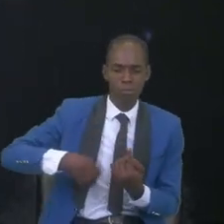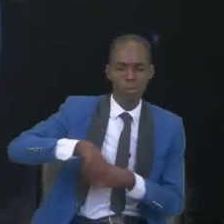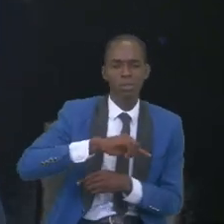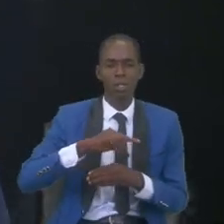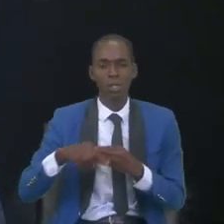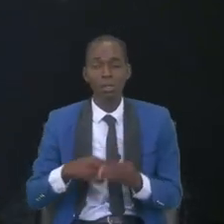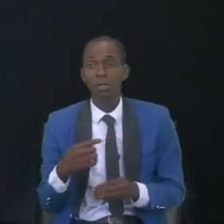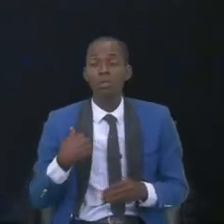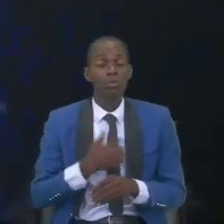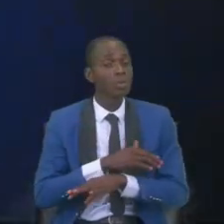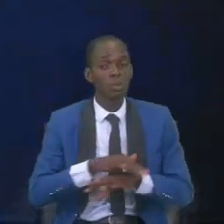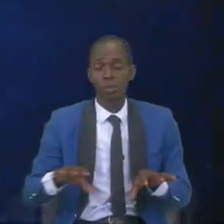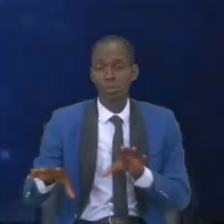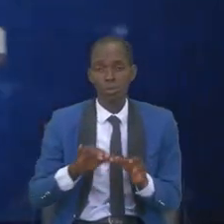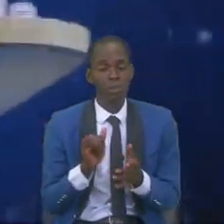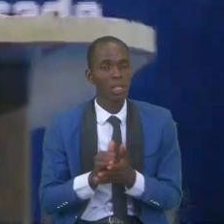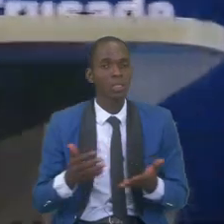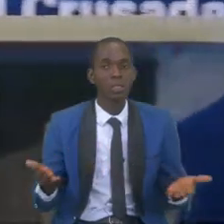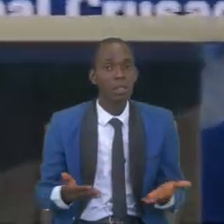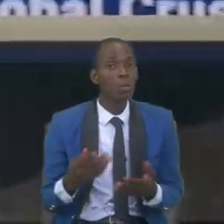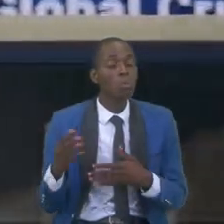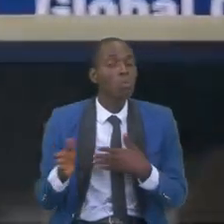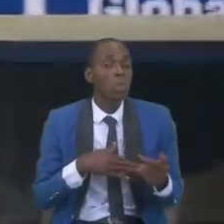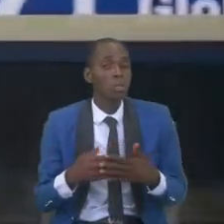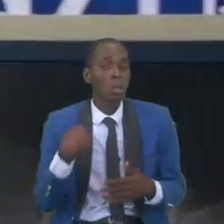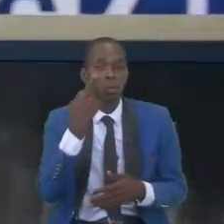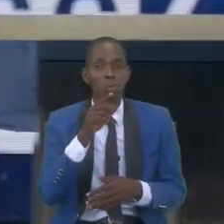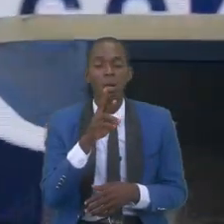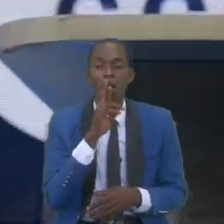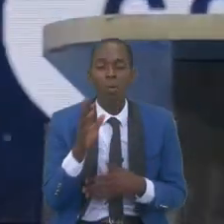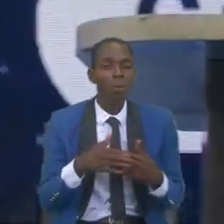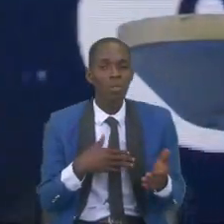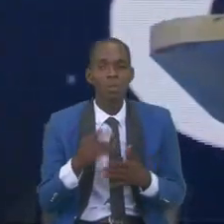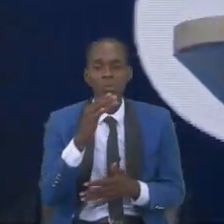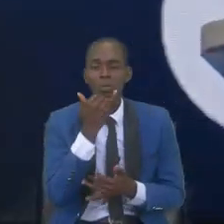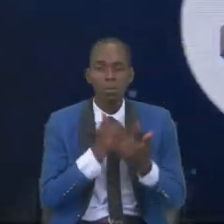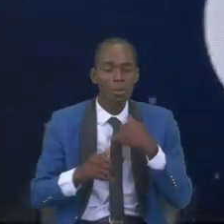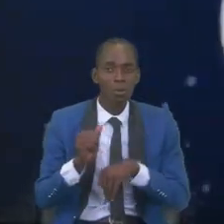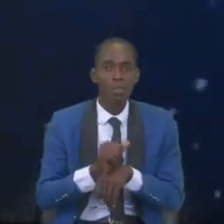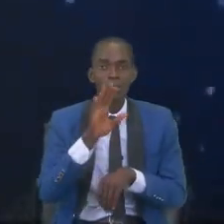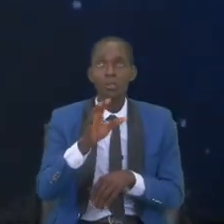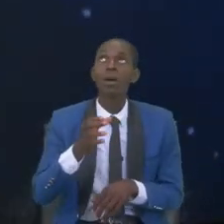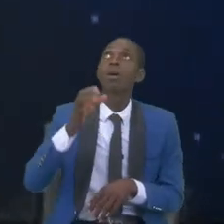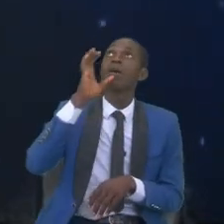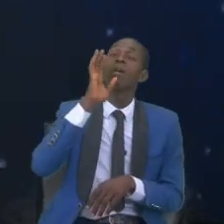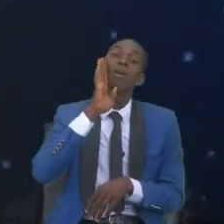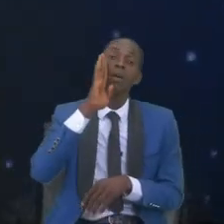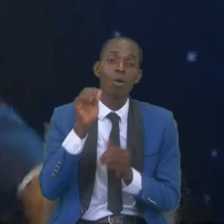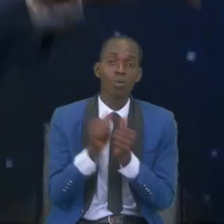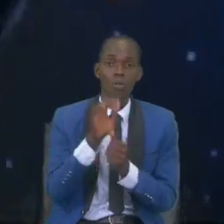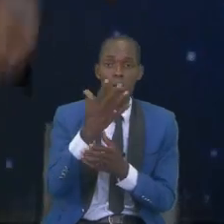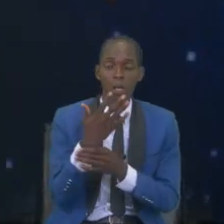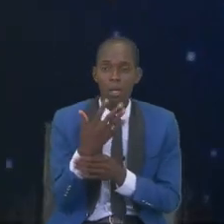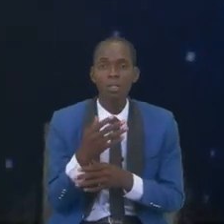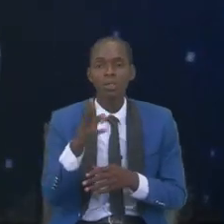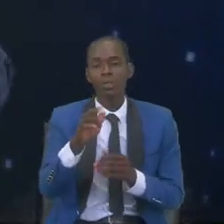about turning around here. Whoever you are, whatever you are, with your bottles of alcohol, come in. And with your packets of